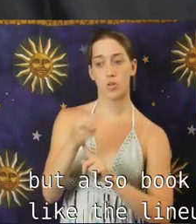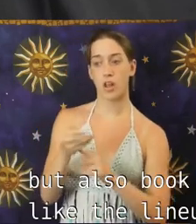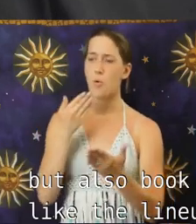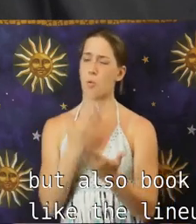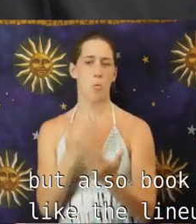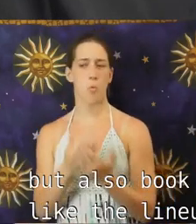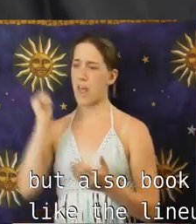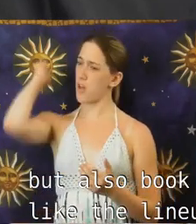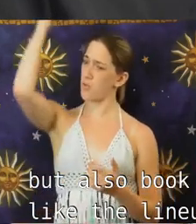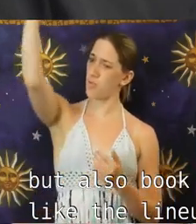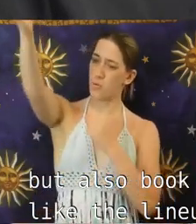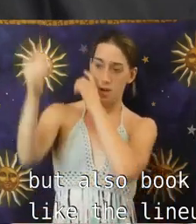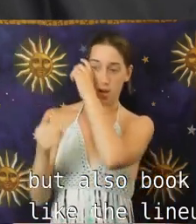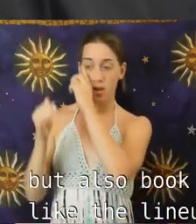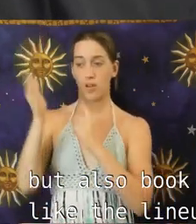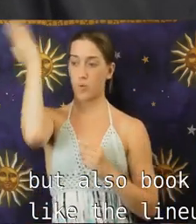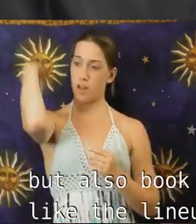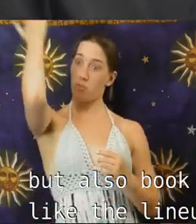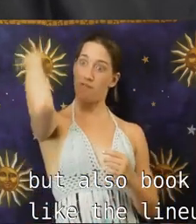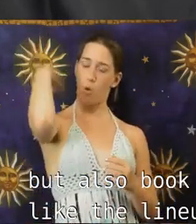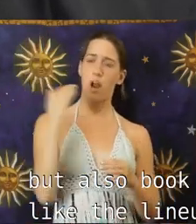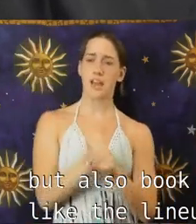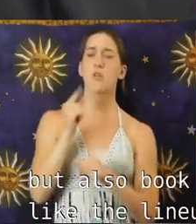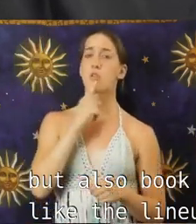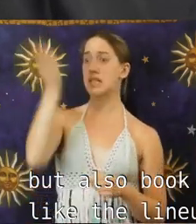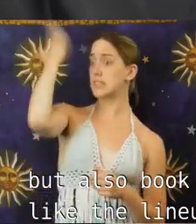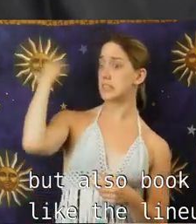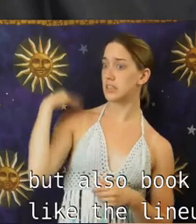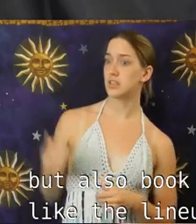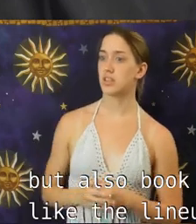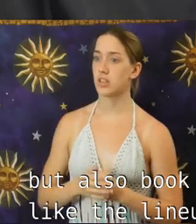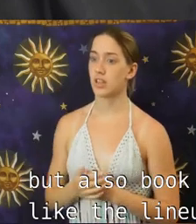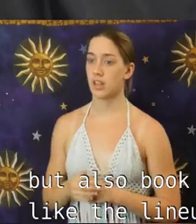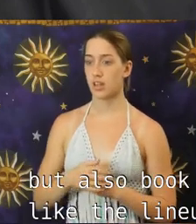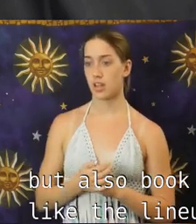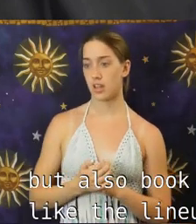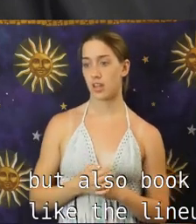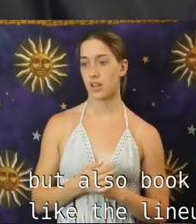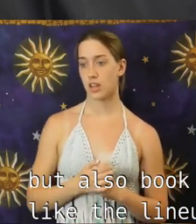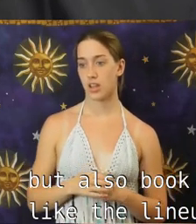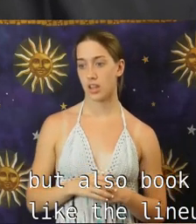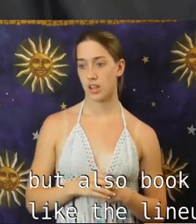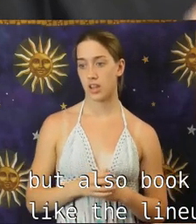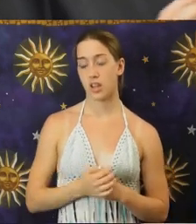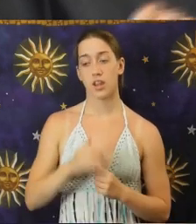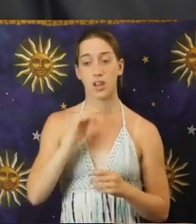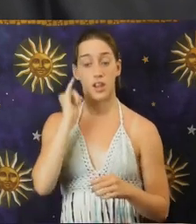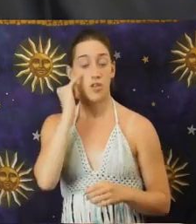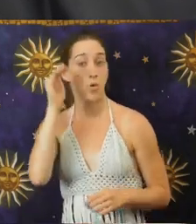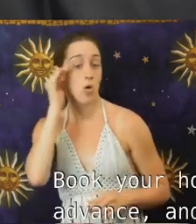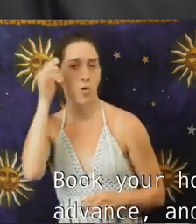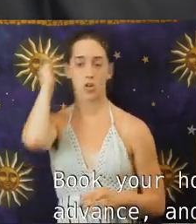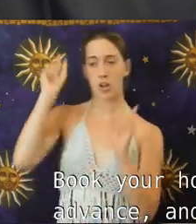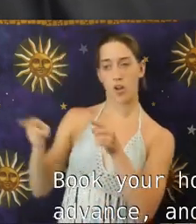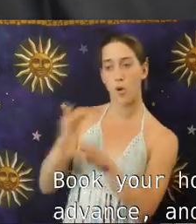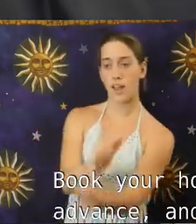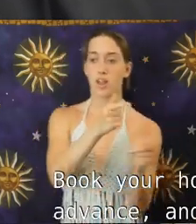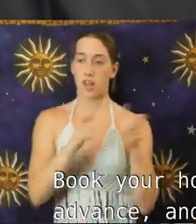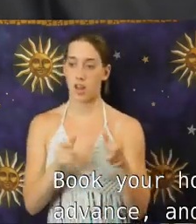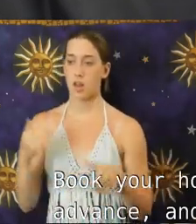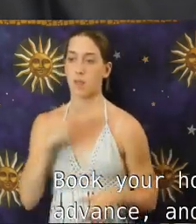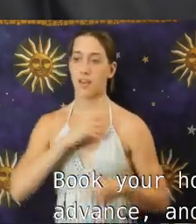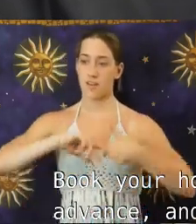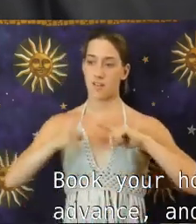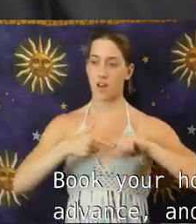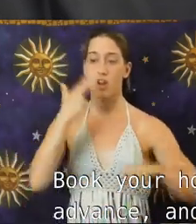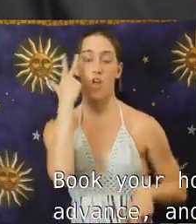But also book your hotel well in advance. Like, if you really like the lineup and you know you're going to want to go, book your hotel then. Me